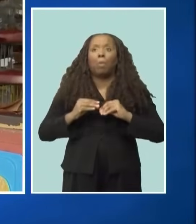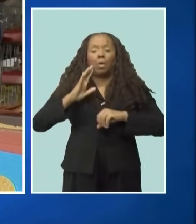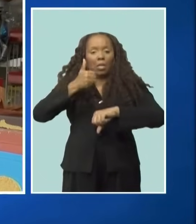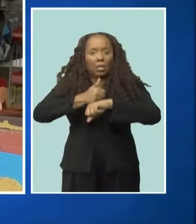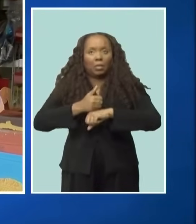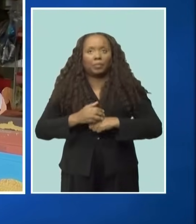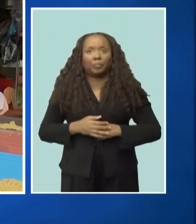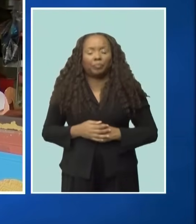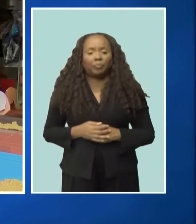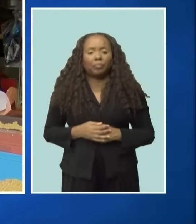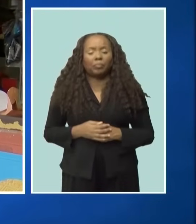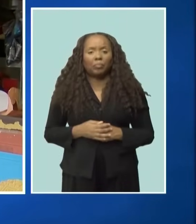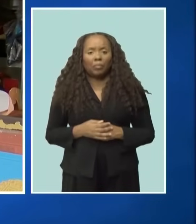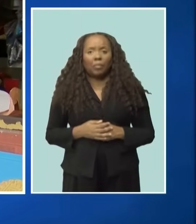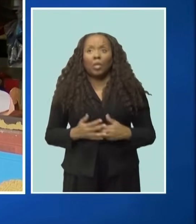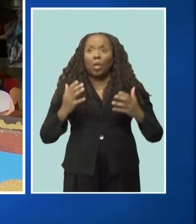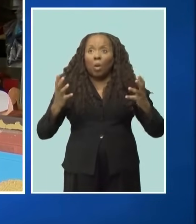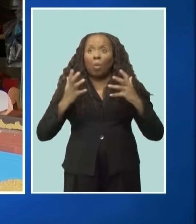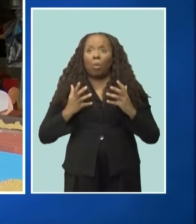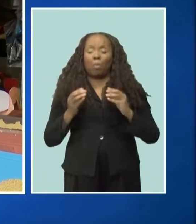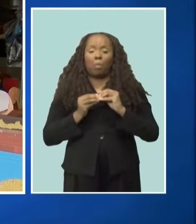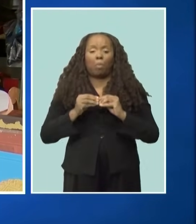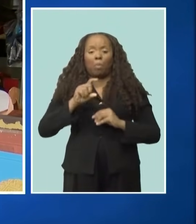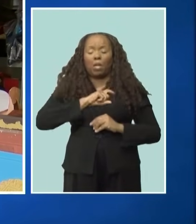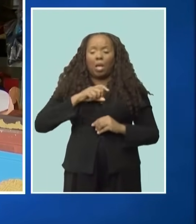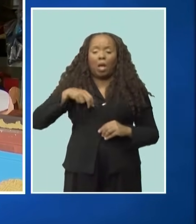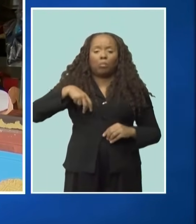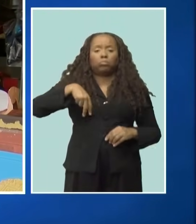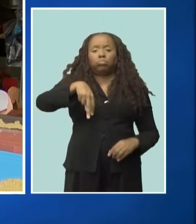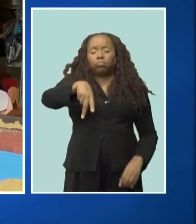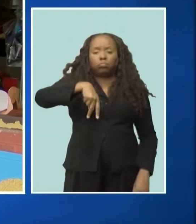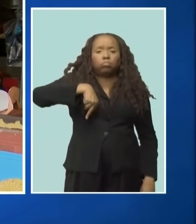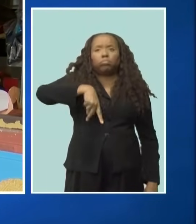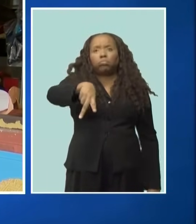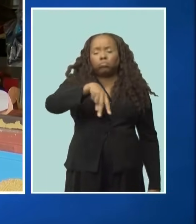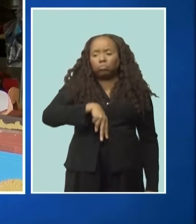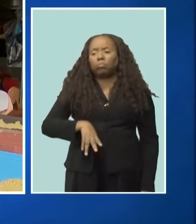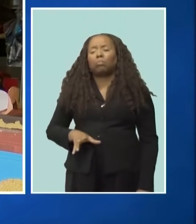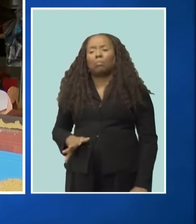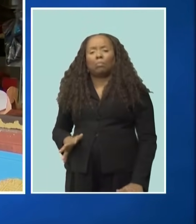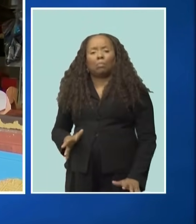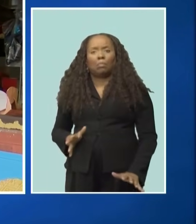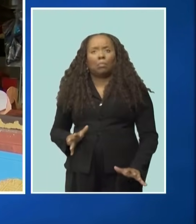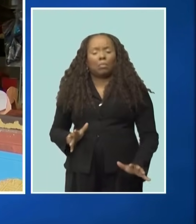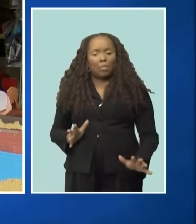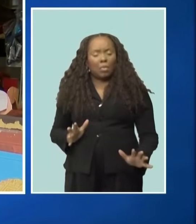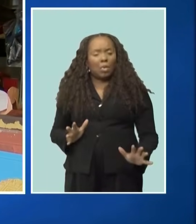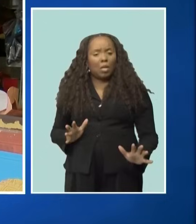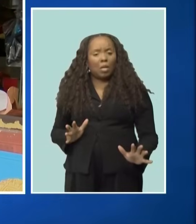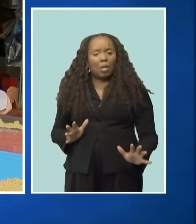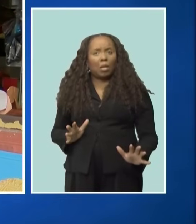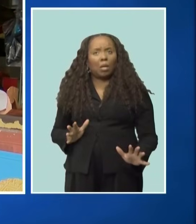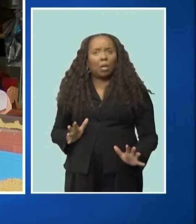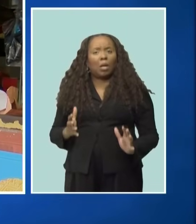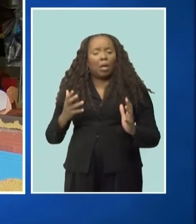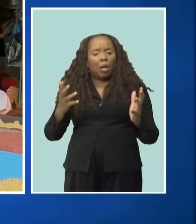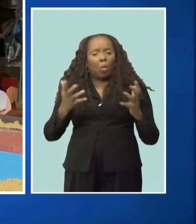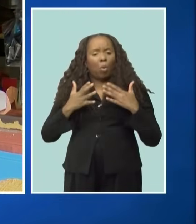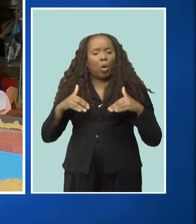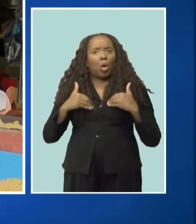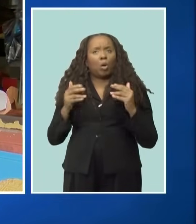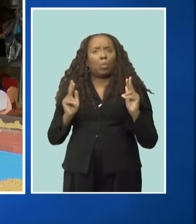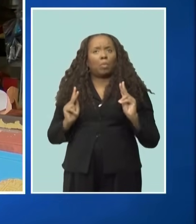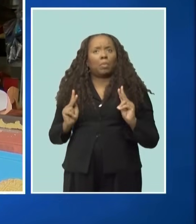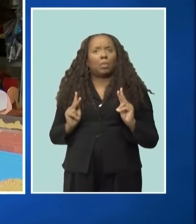some more police force out here, and the youngsters to keep quiet and put